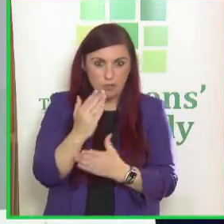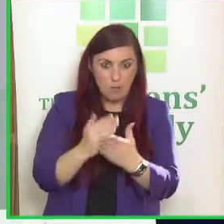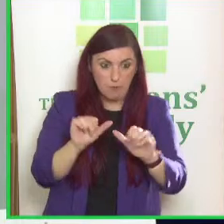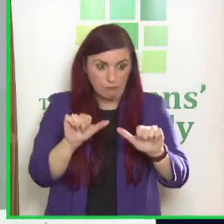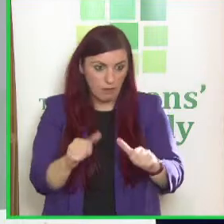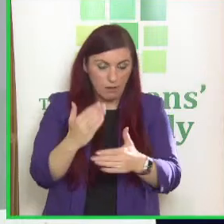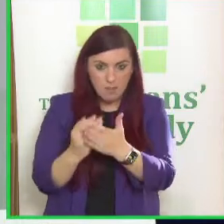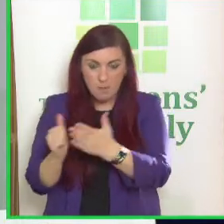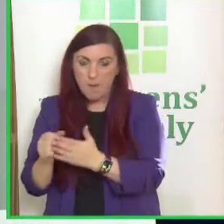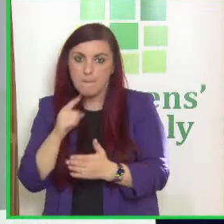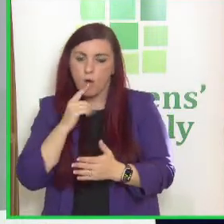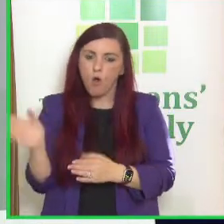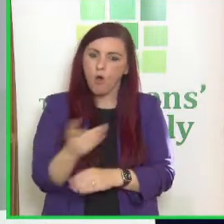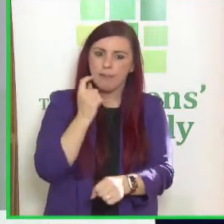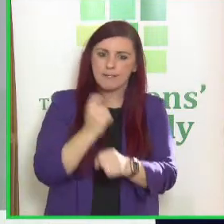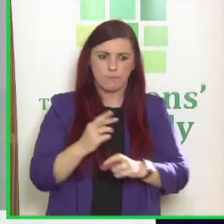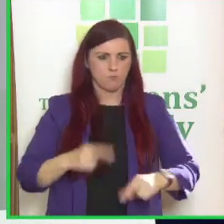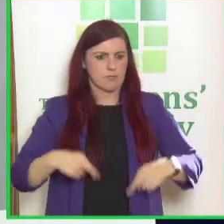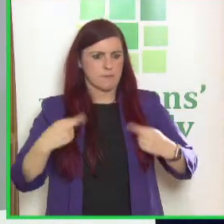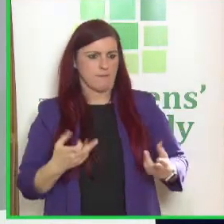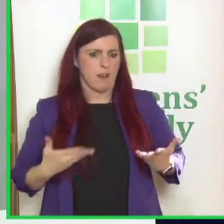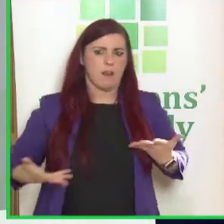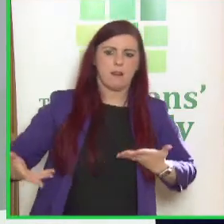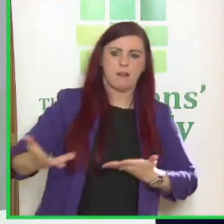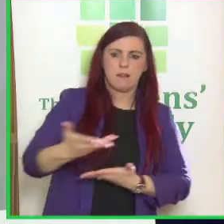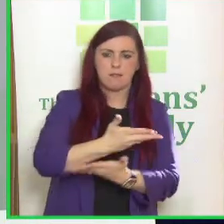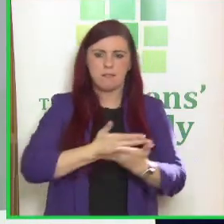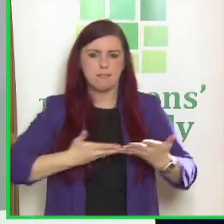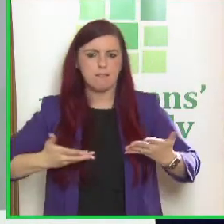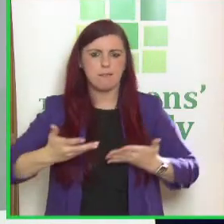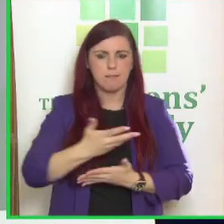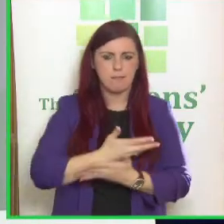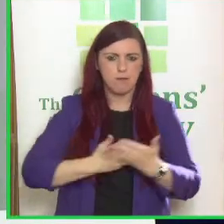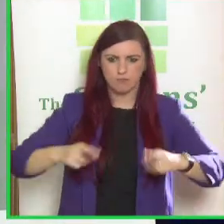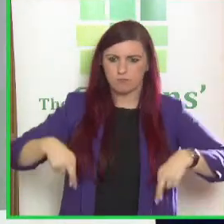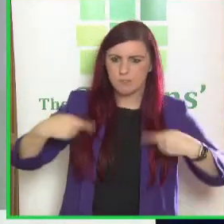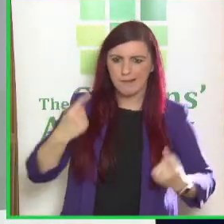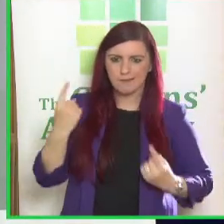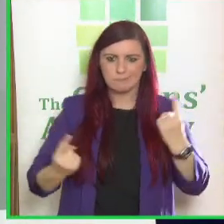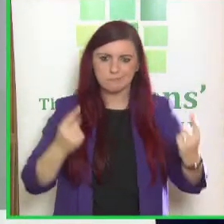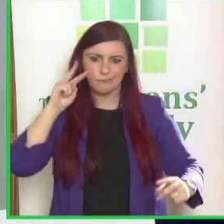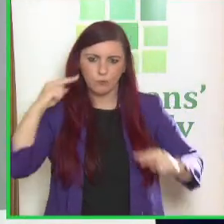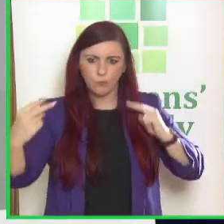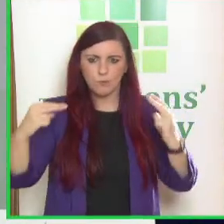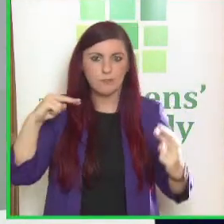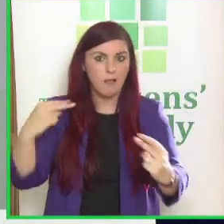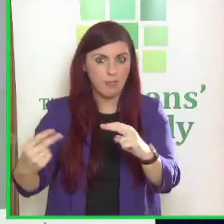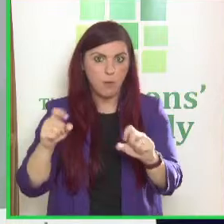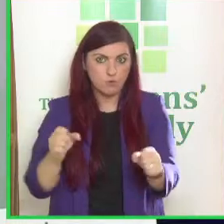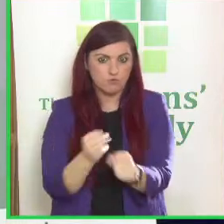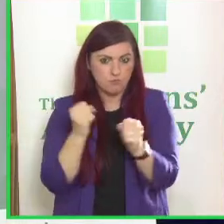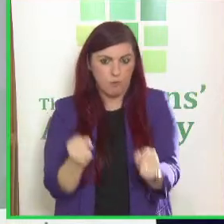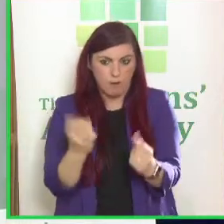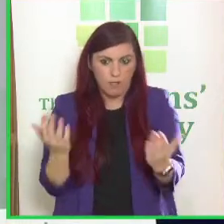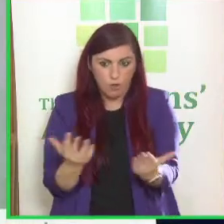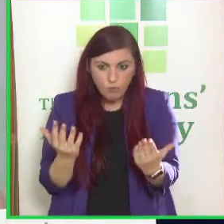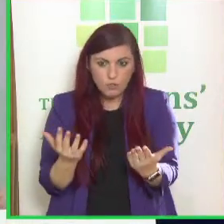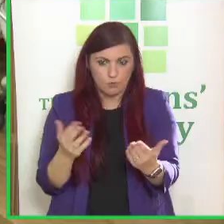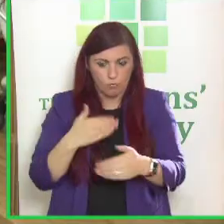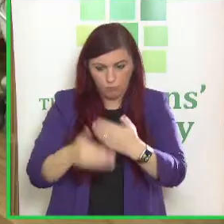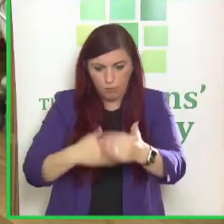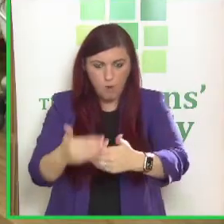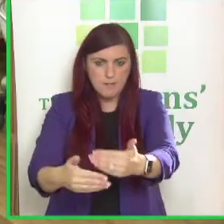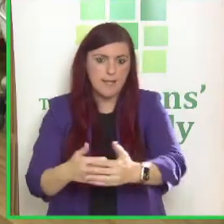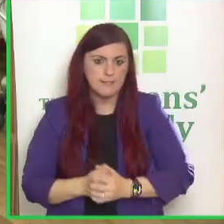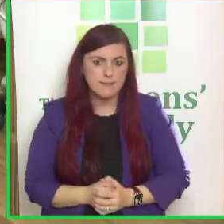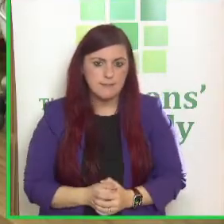people carried out the debate with a really strong level of respect and dignity for each other's views, and that was strongly encouraged. So